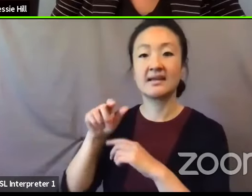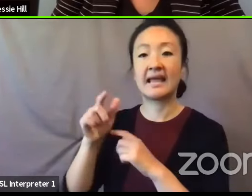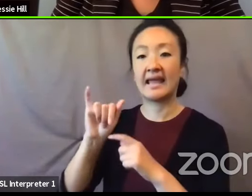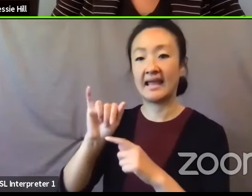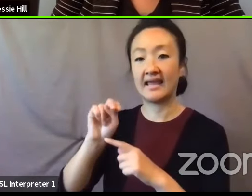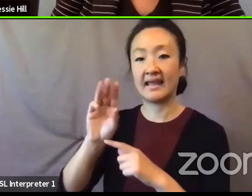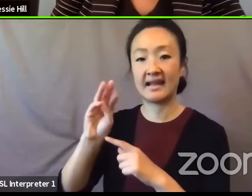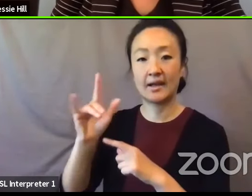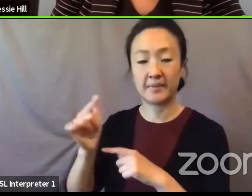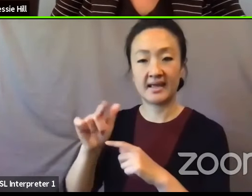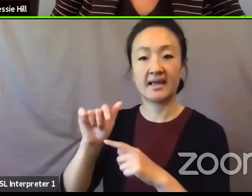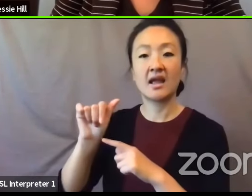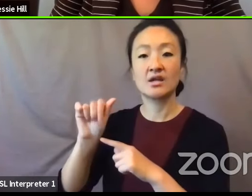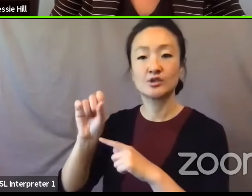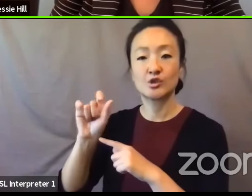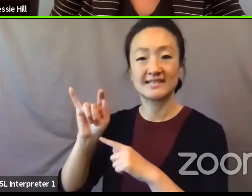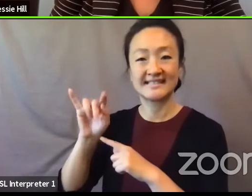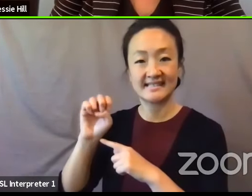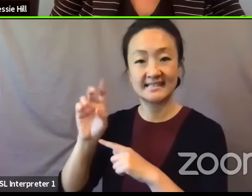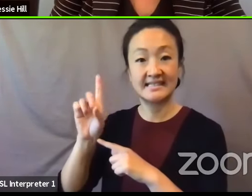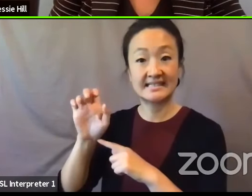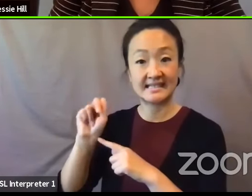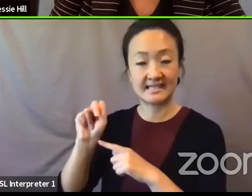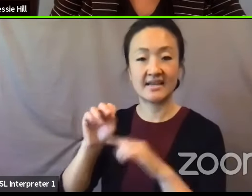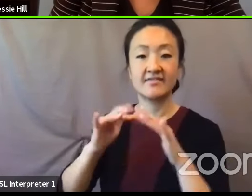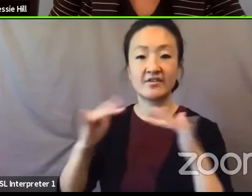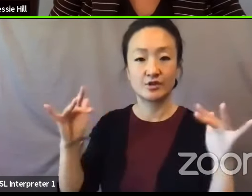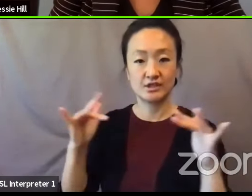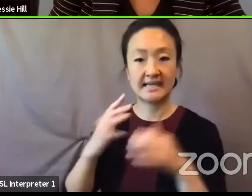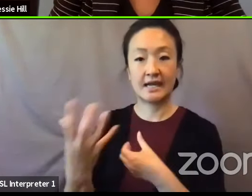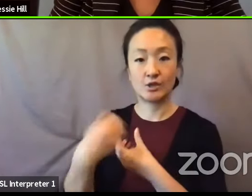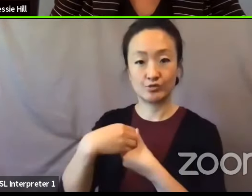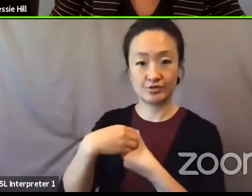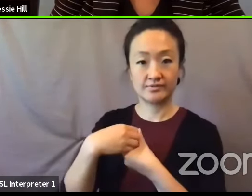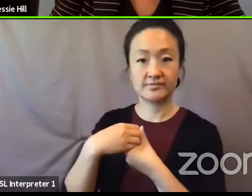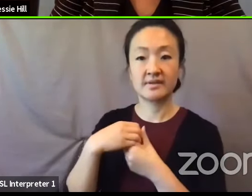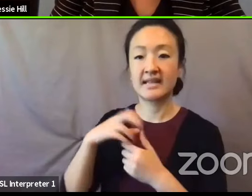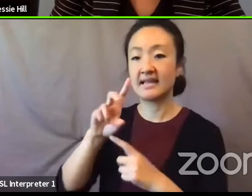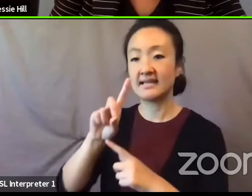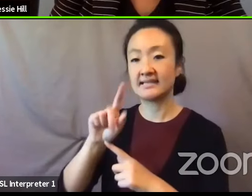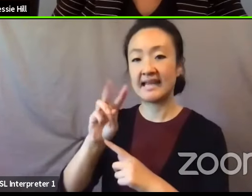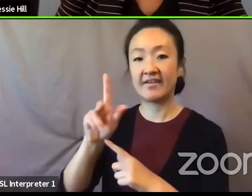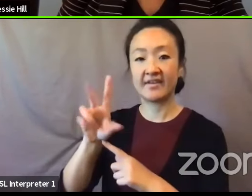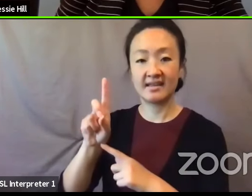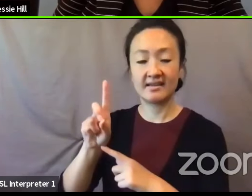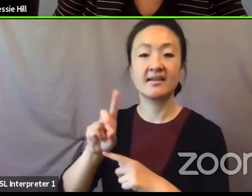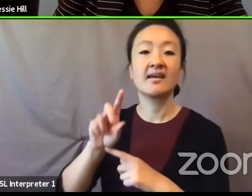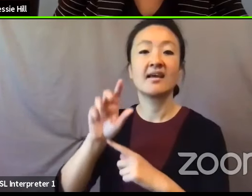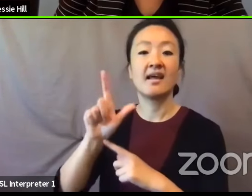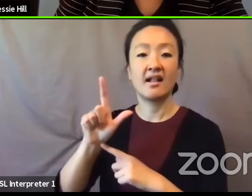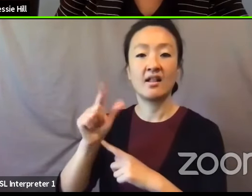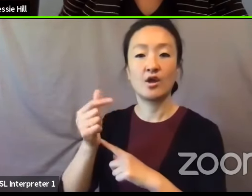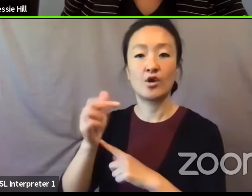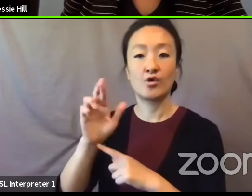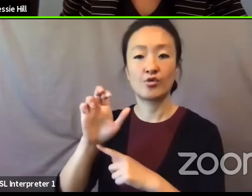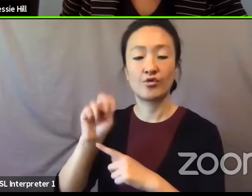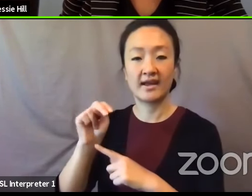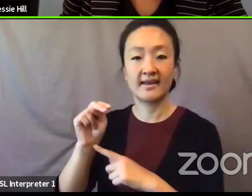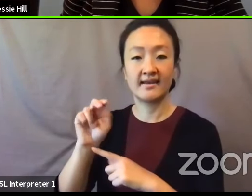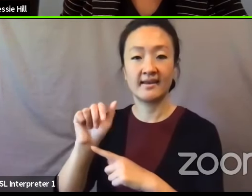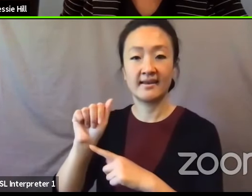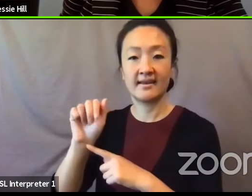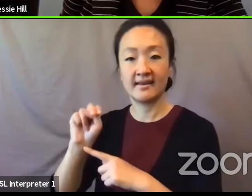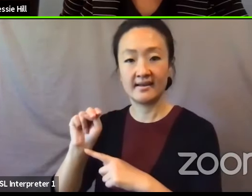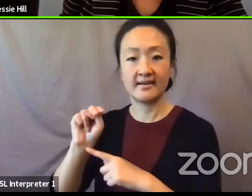and Inclusion, as well as the David L. Brennan Professor of Law. Immediately after graduating from